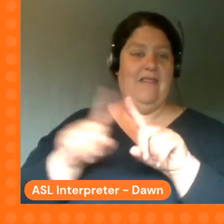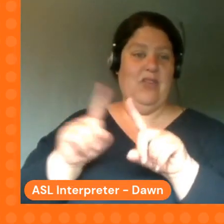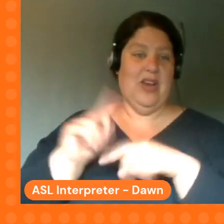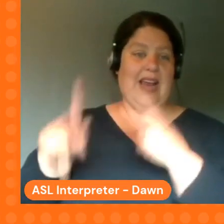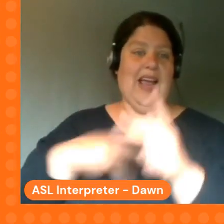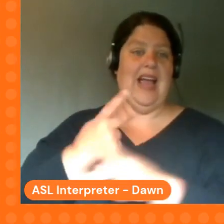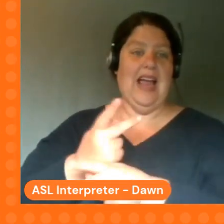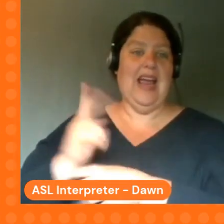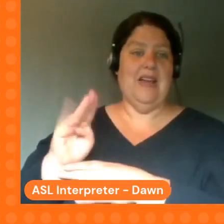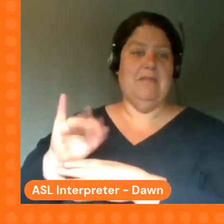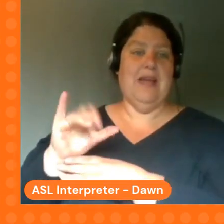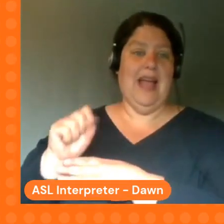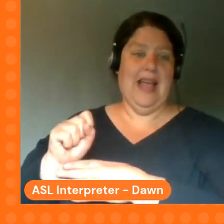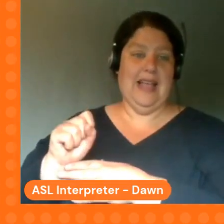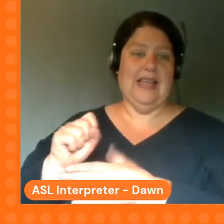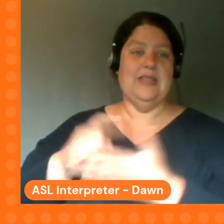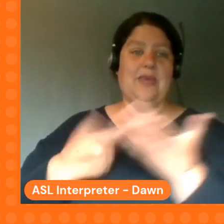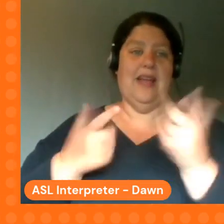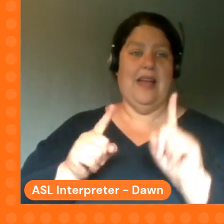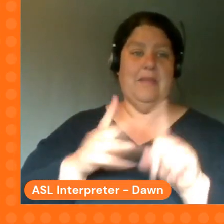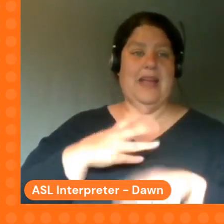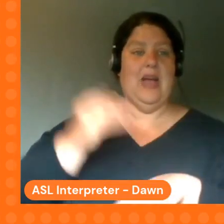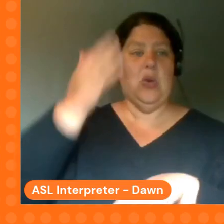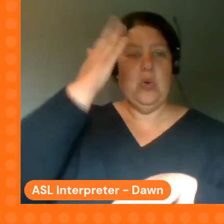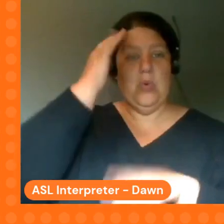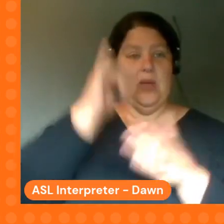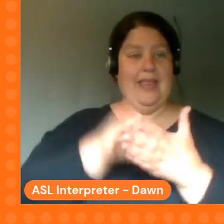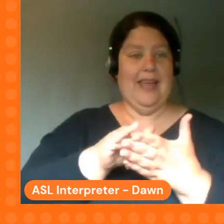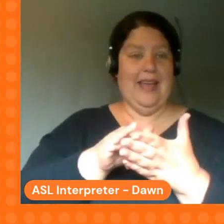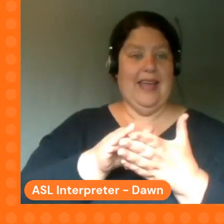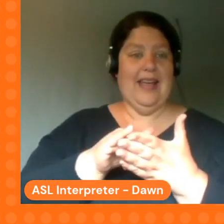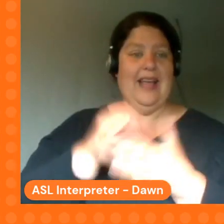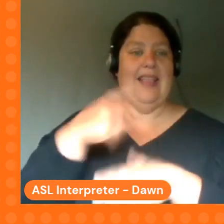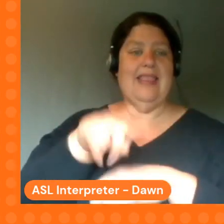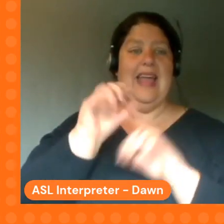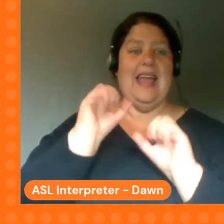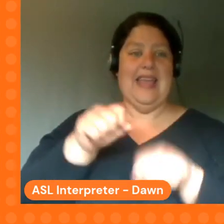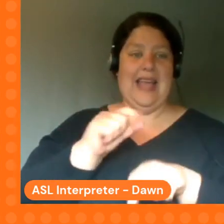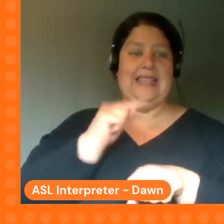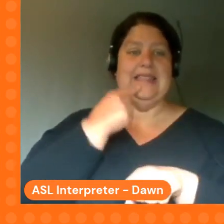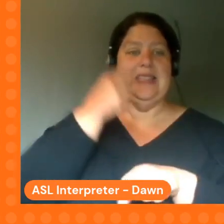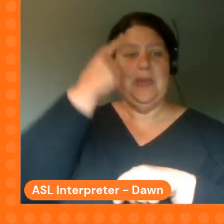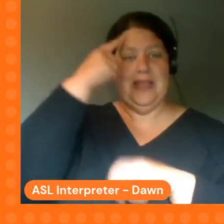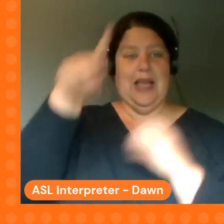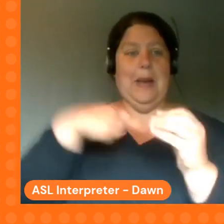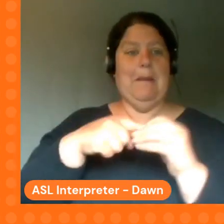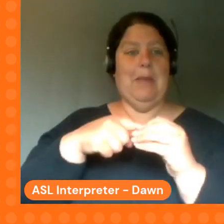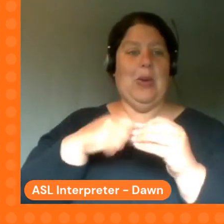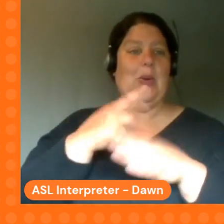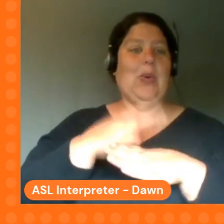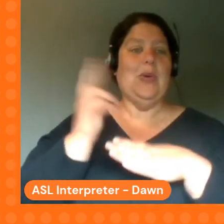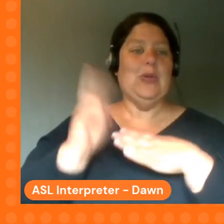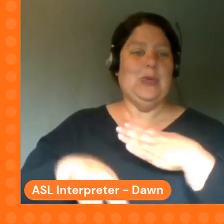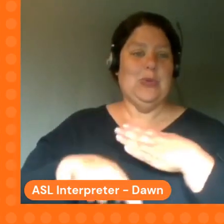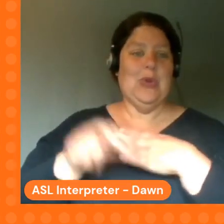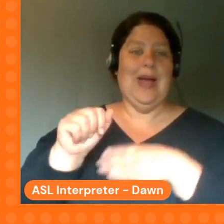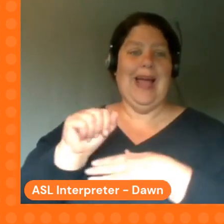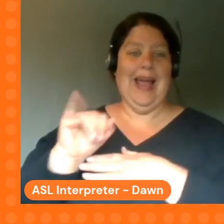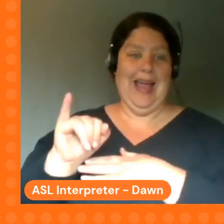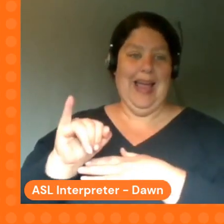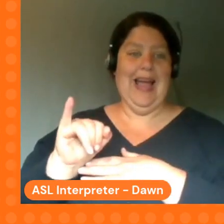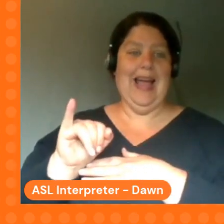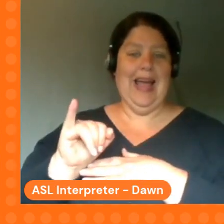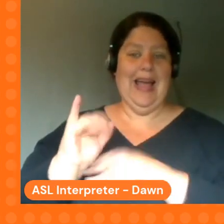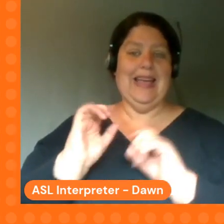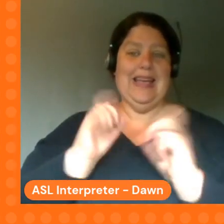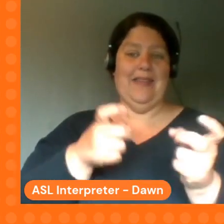happening, and being aware of that so they can be critical thinking on the result that AI is given